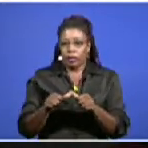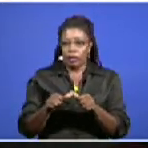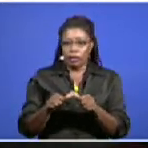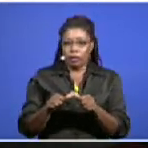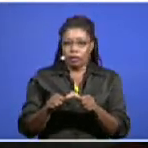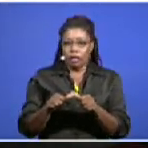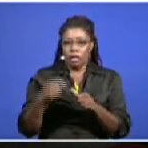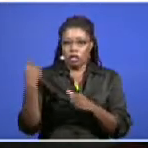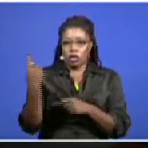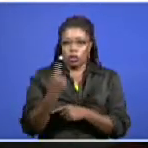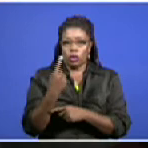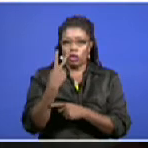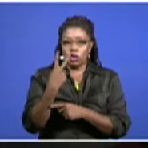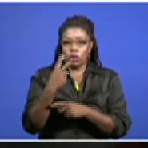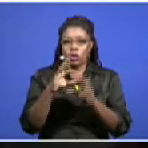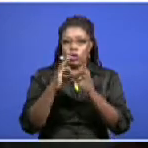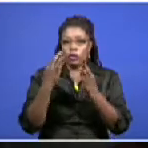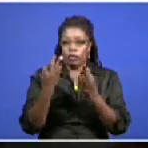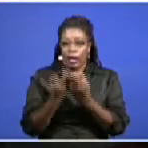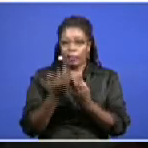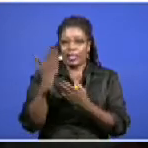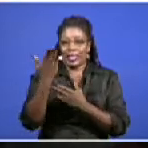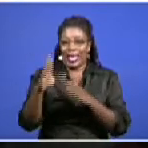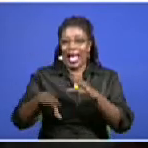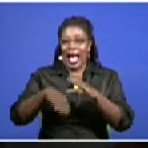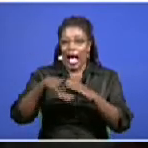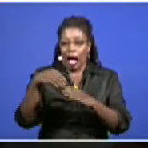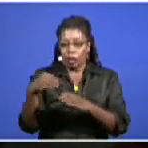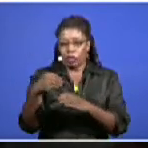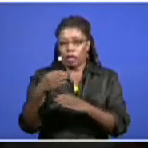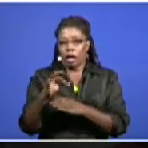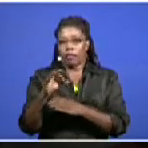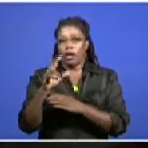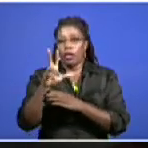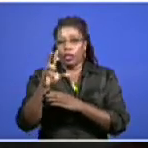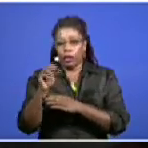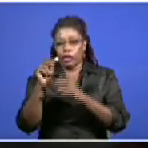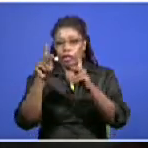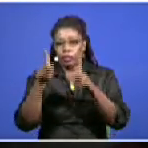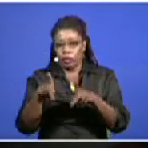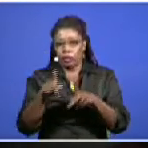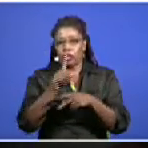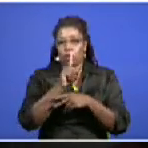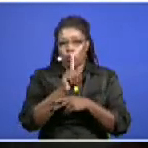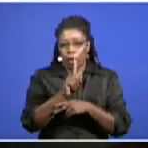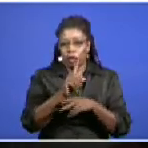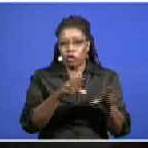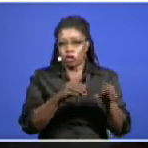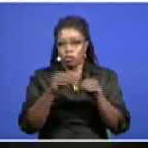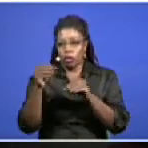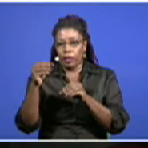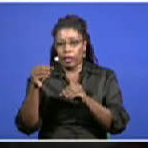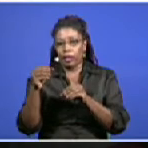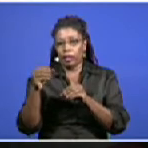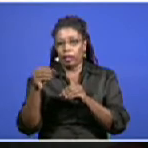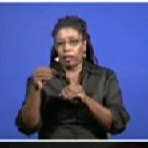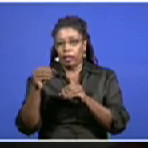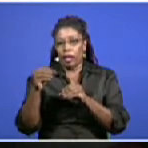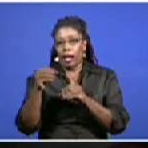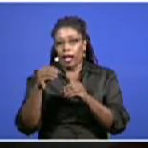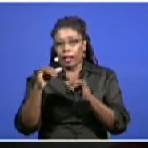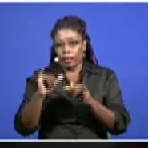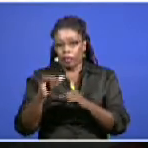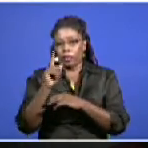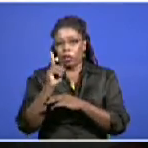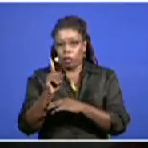there's only two families there now out of 30. And I think one is moving today. So there'll only be one